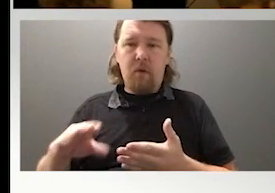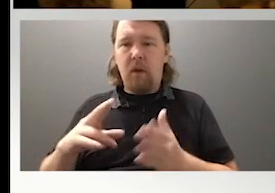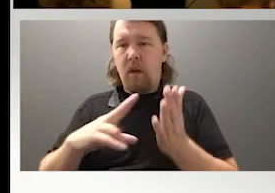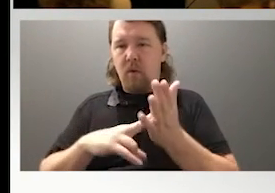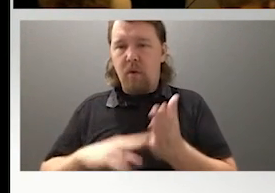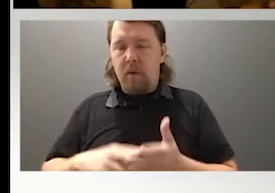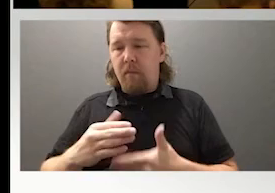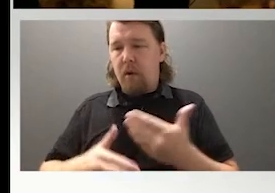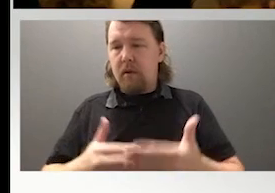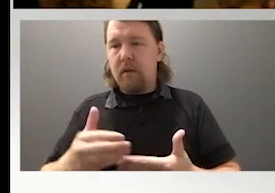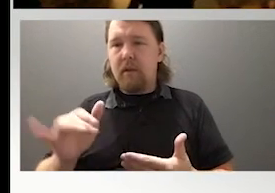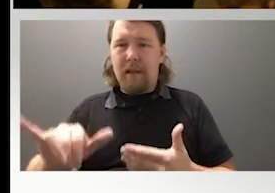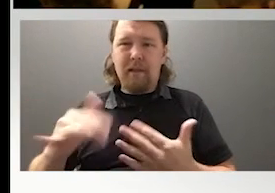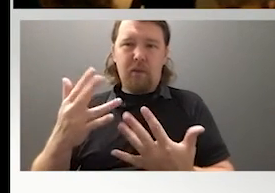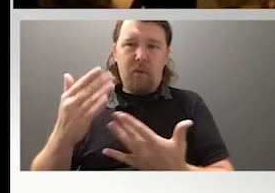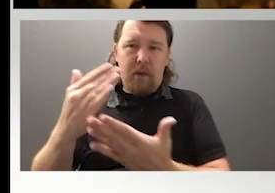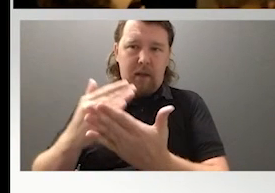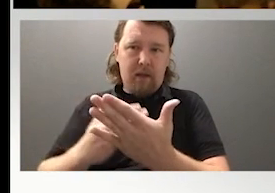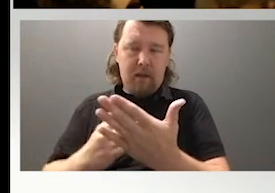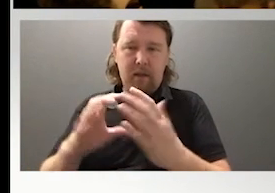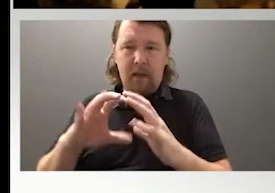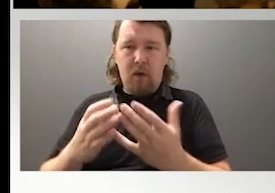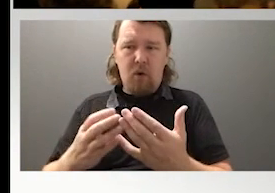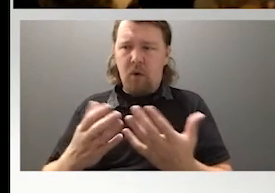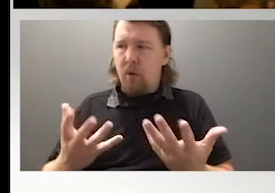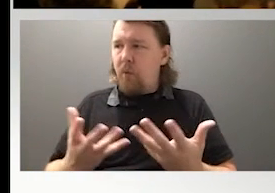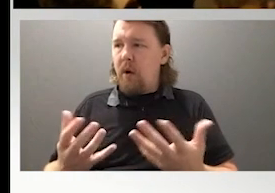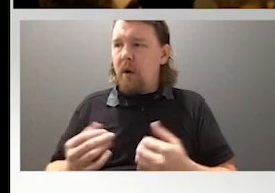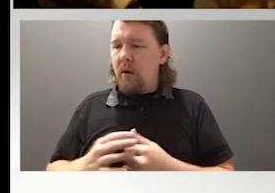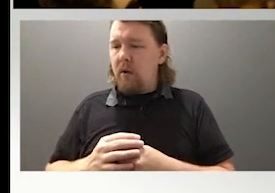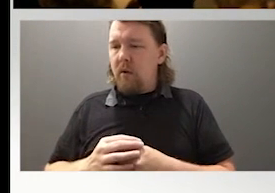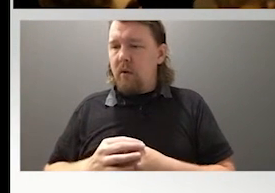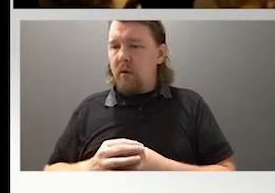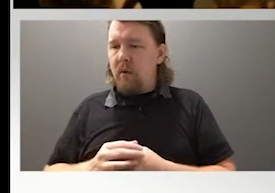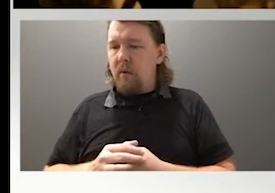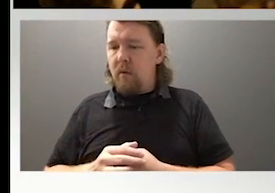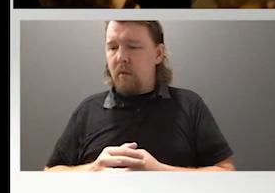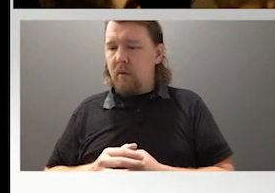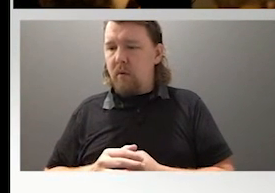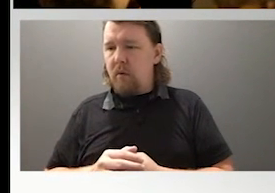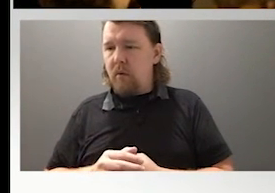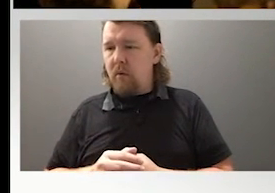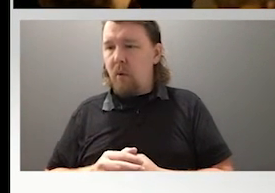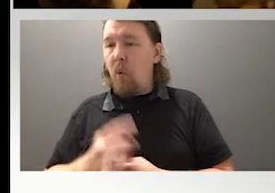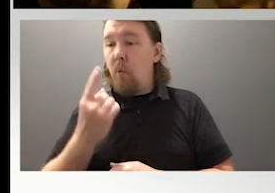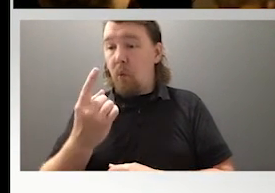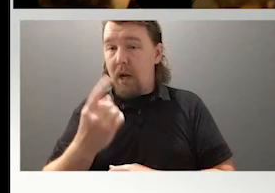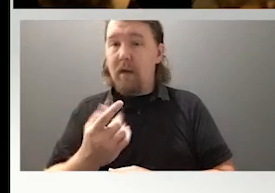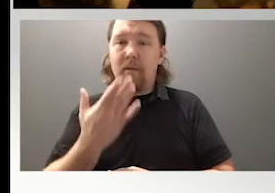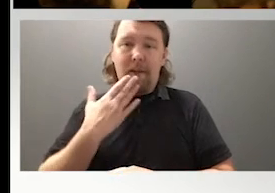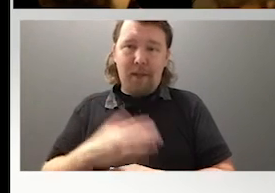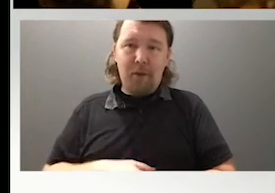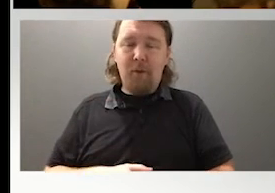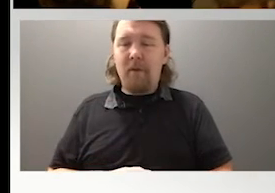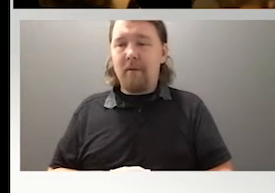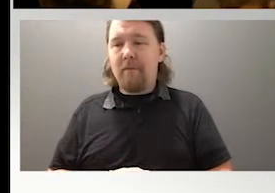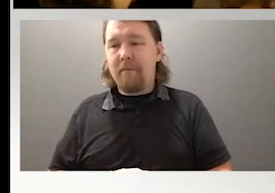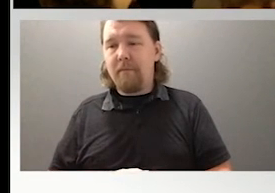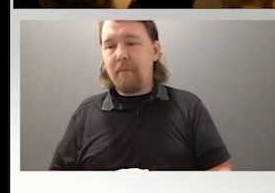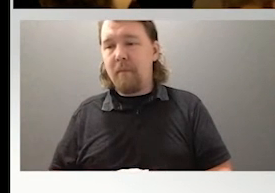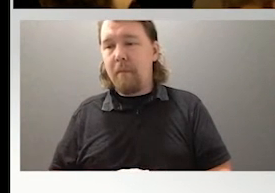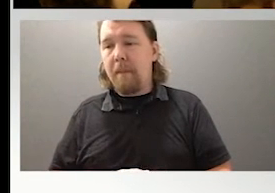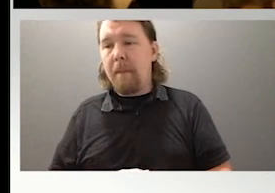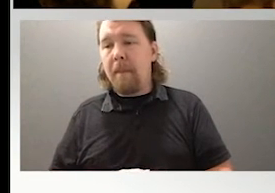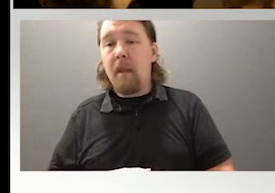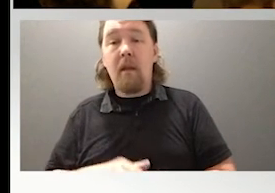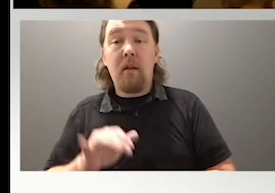the waiting list priority category what? One, thank you, yes.